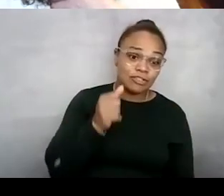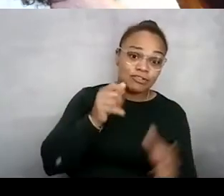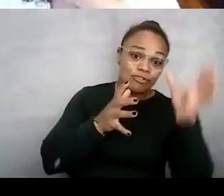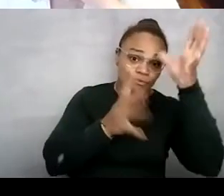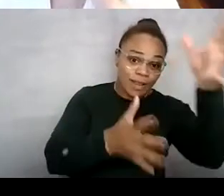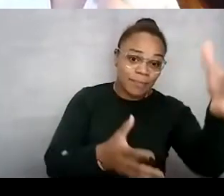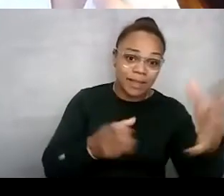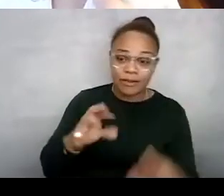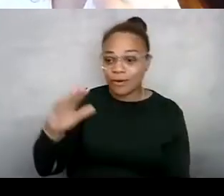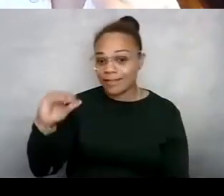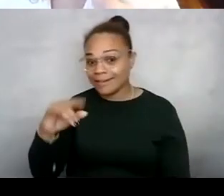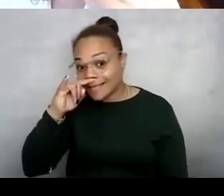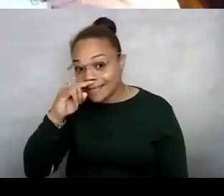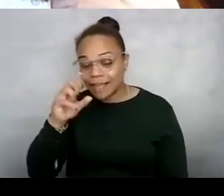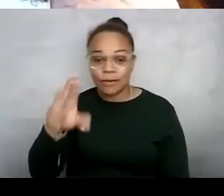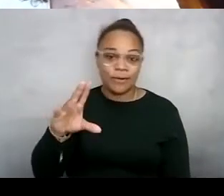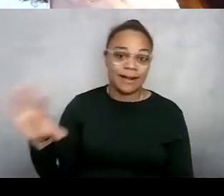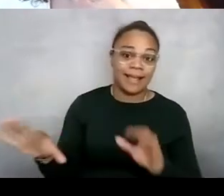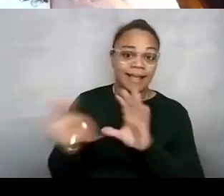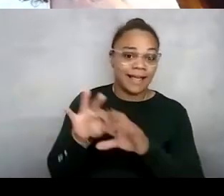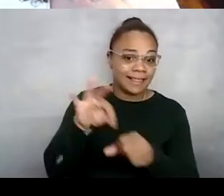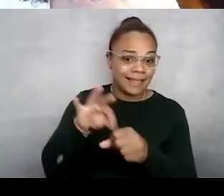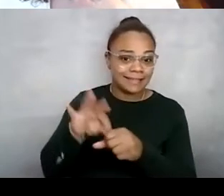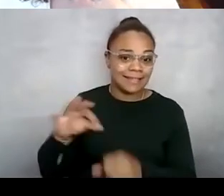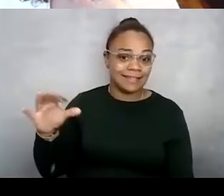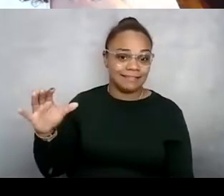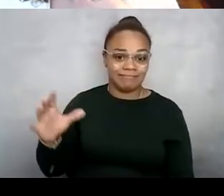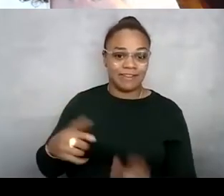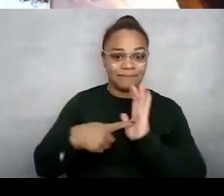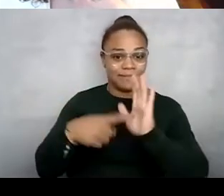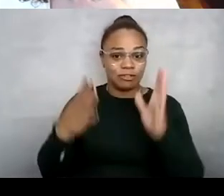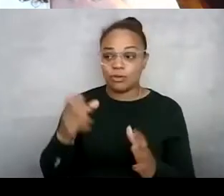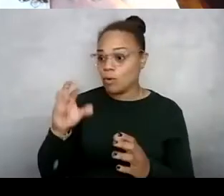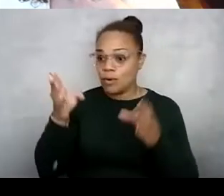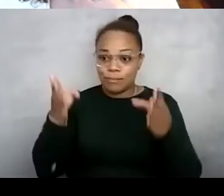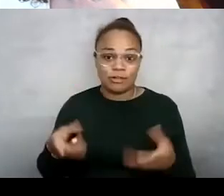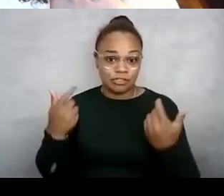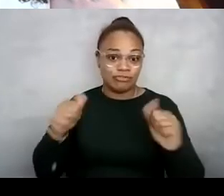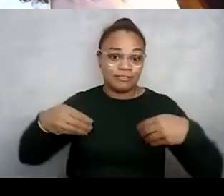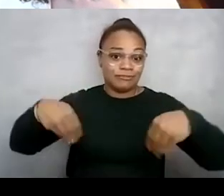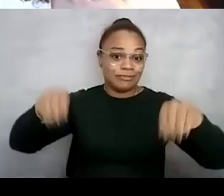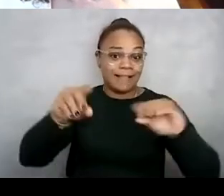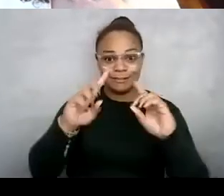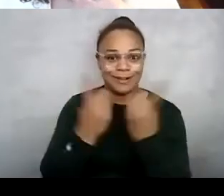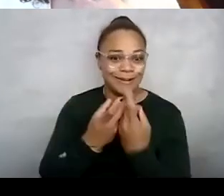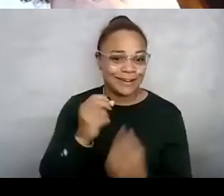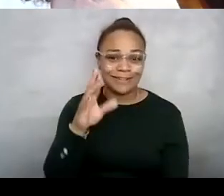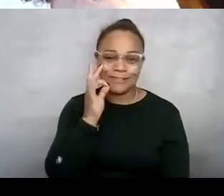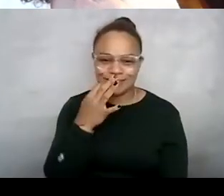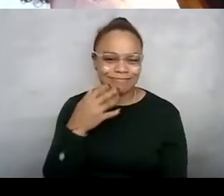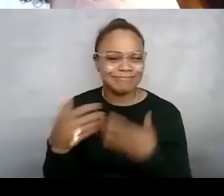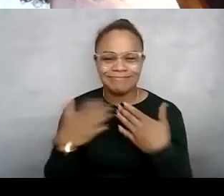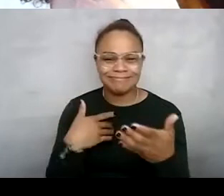to an elected official or someone who's deciding whether to sell you a donut or a cantaloupe. Everyone